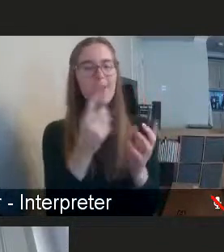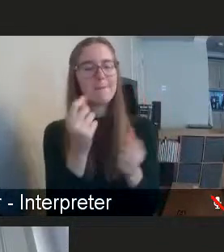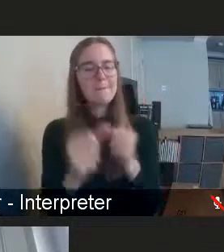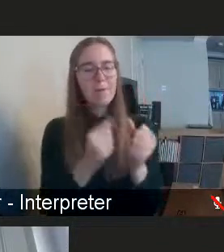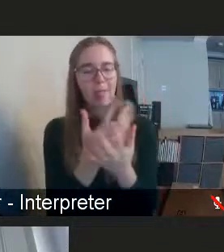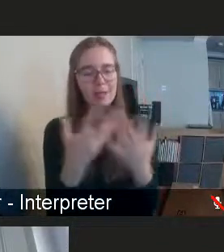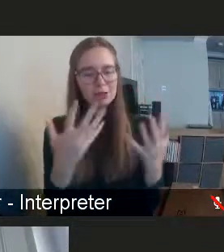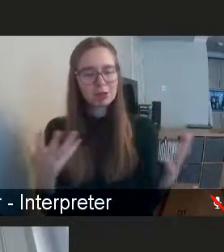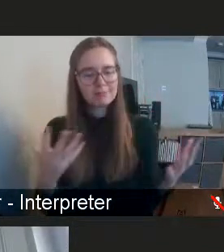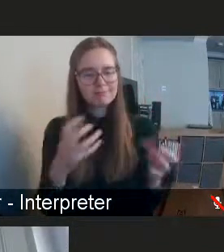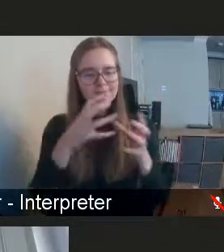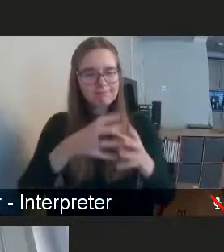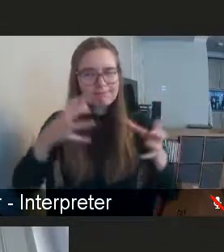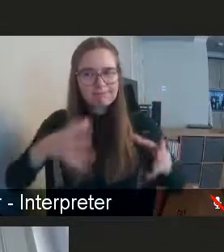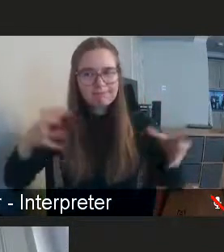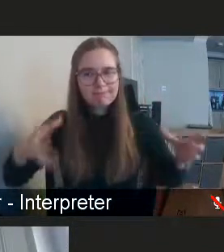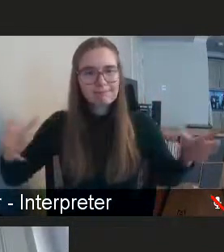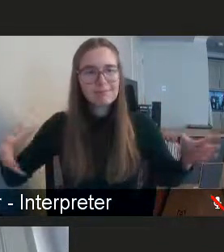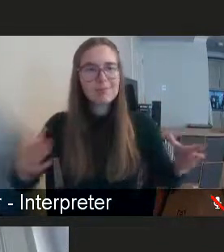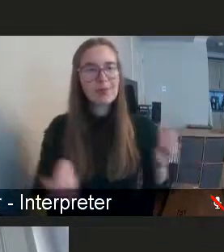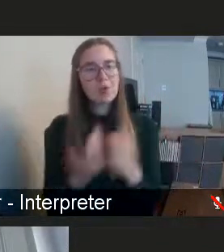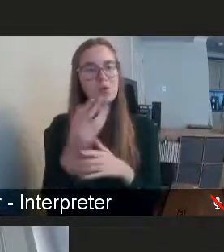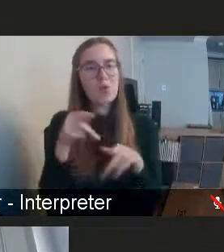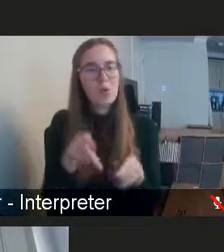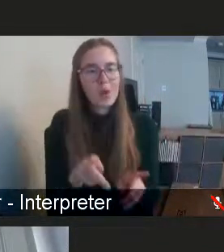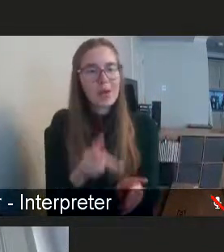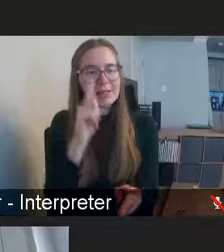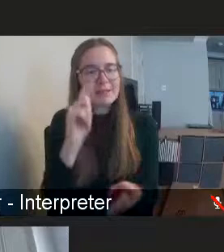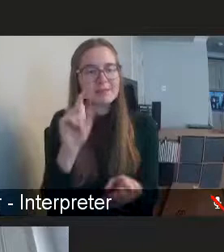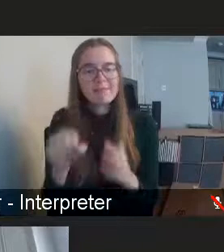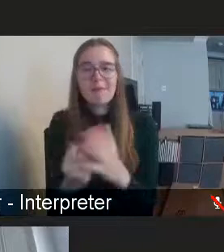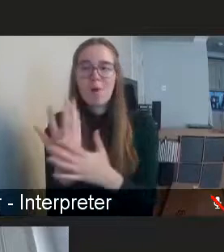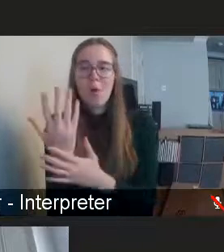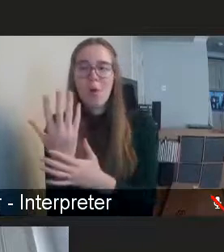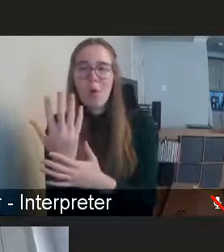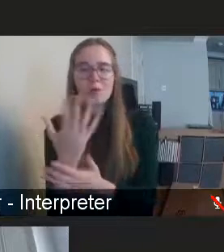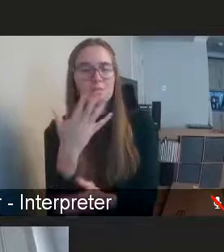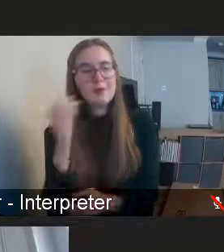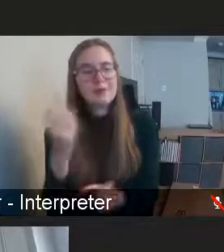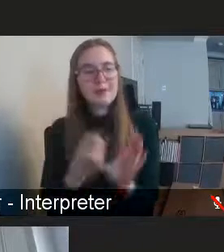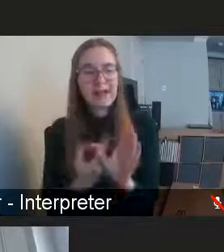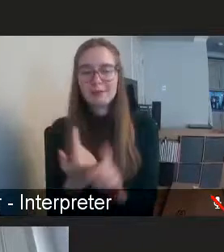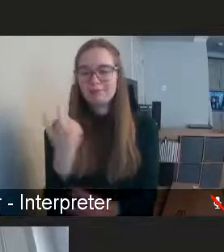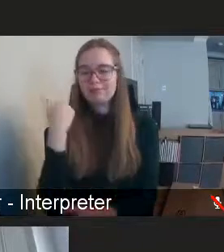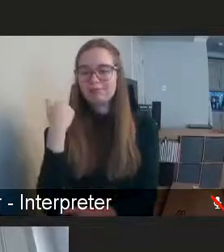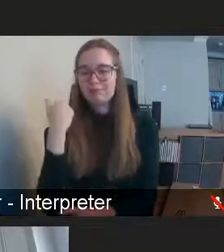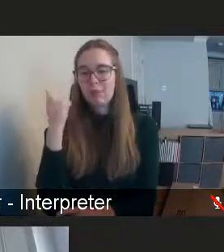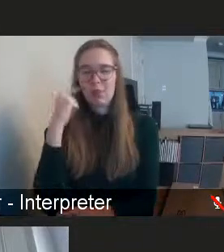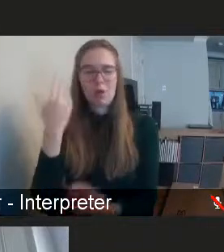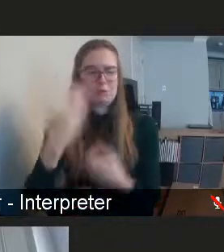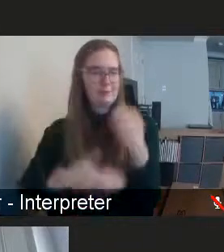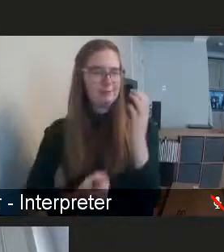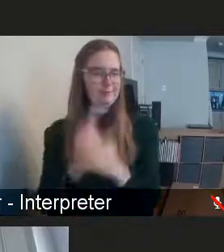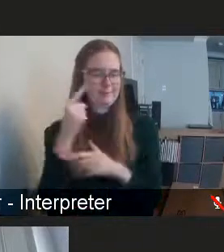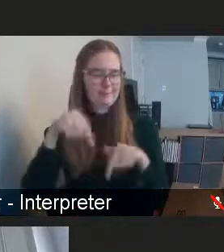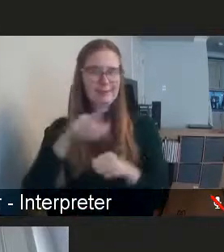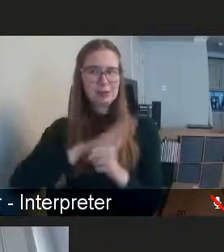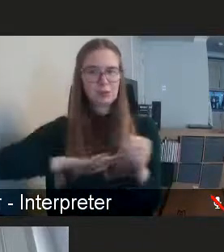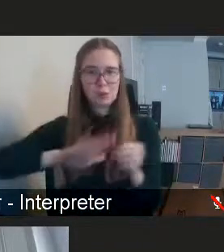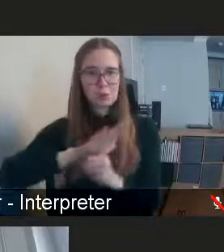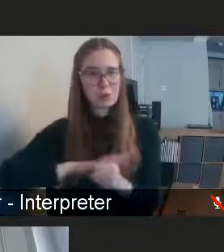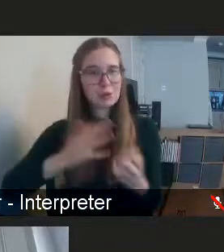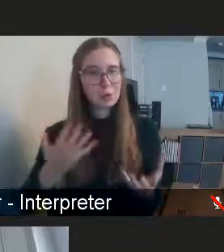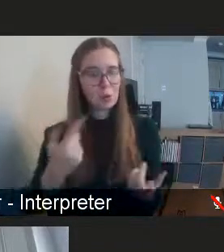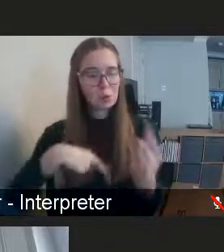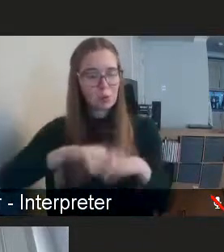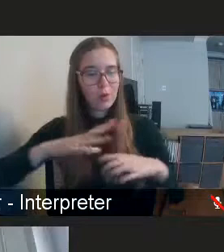new ways of evolving. 50 years ago, we wouldn't have thought, or 100 years ago, we wouldn't have thought that we will be in this situation. So we are preparing